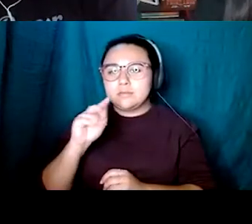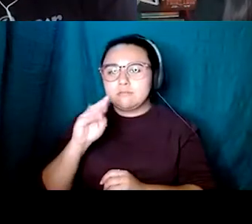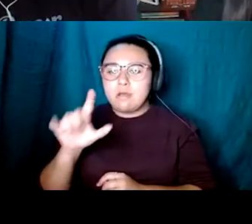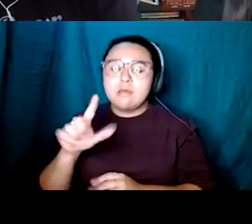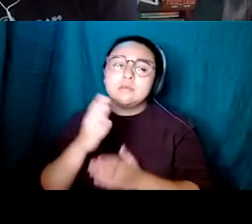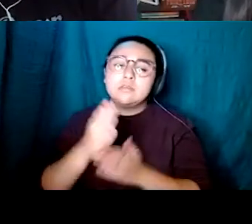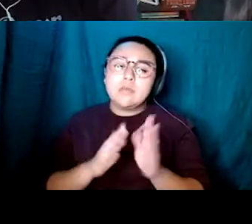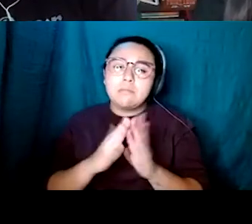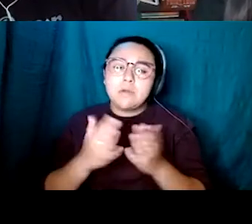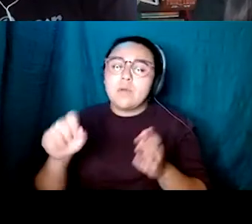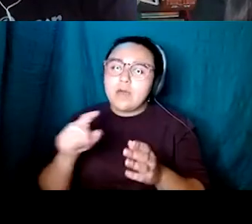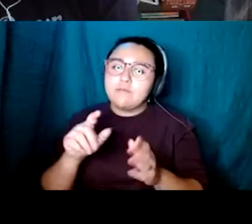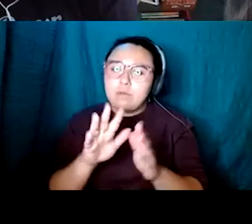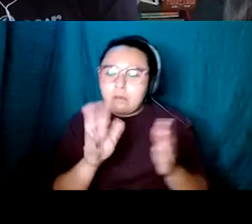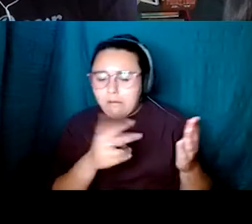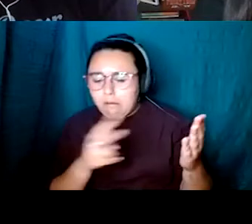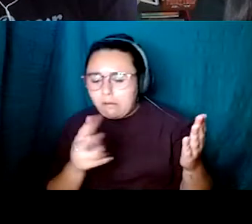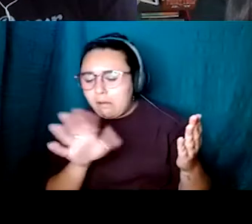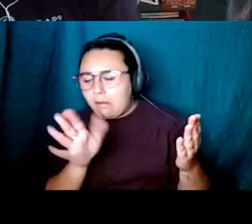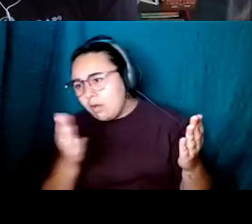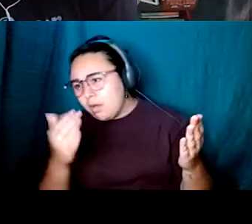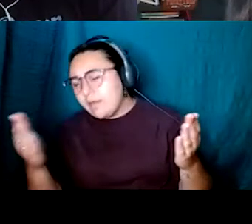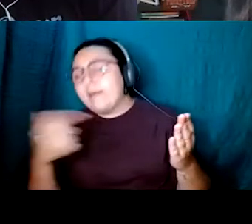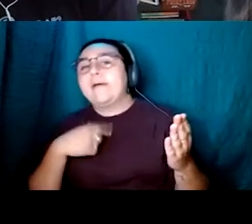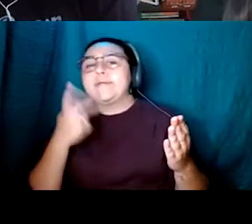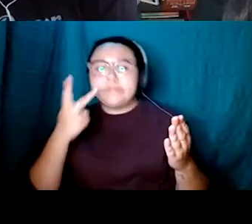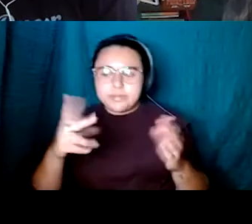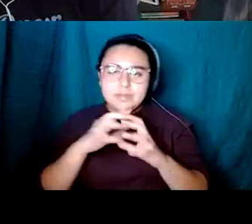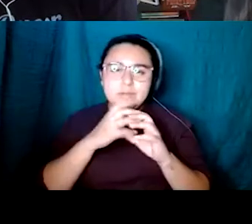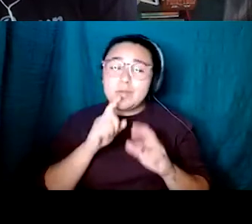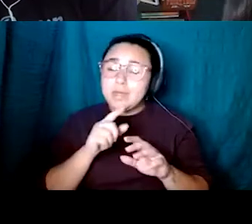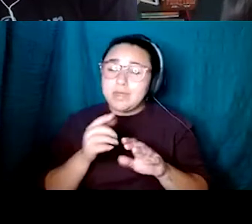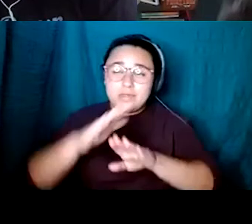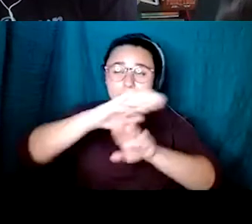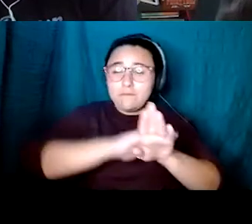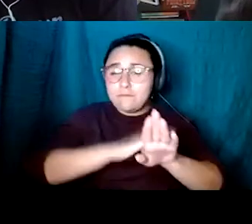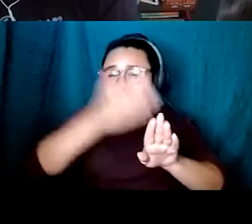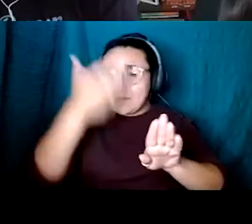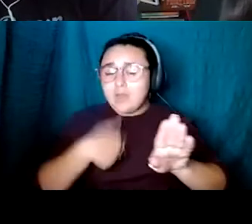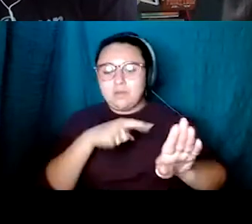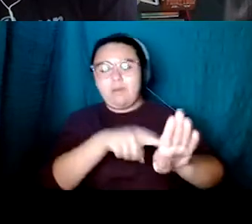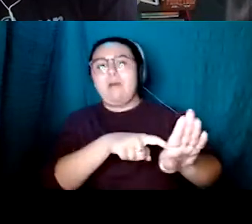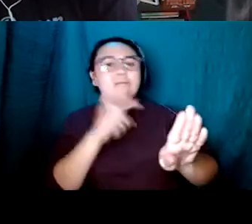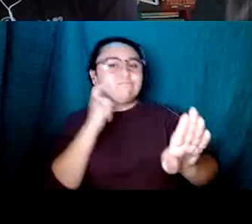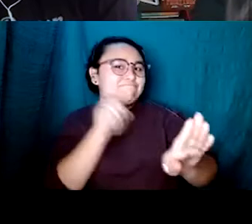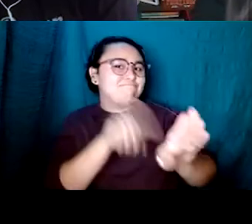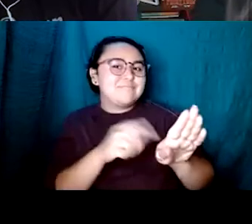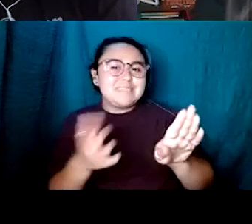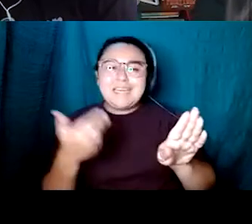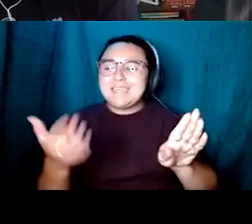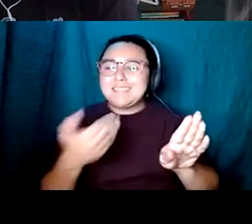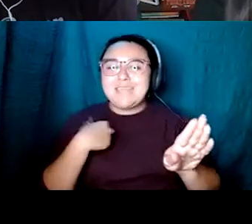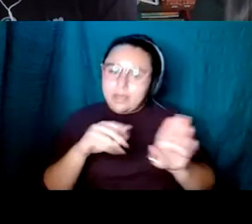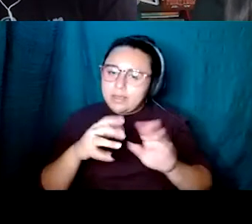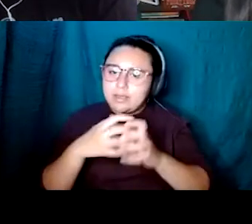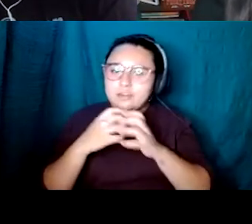can see how intersectional they are, but it's right out there for you in the front. And so we're all grateful for this